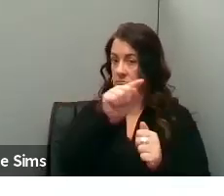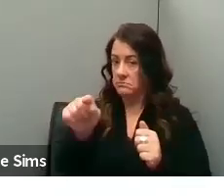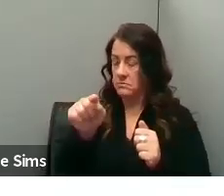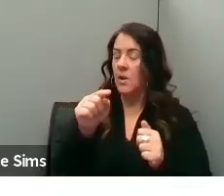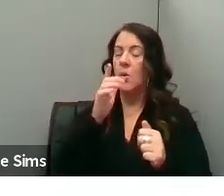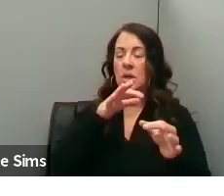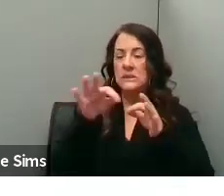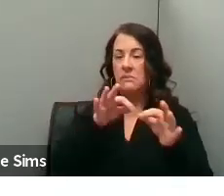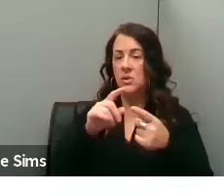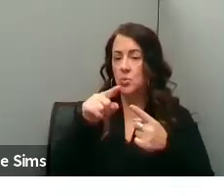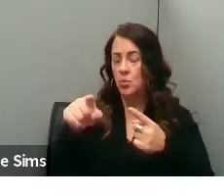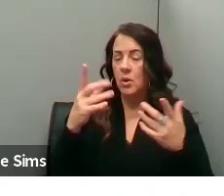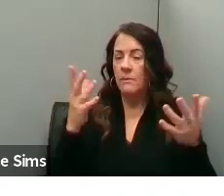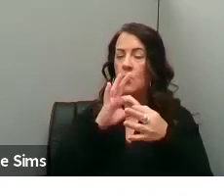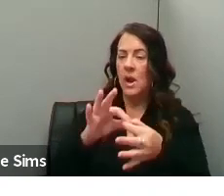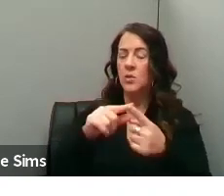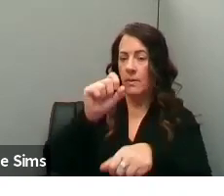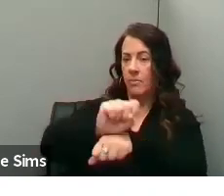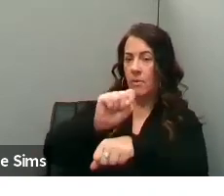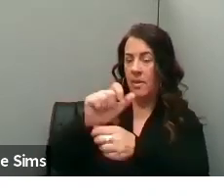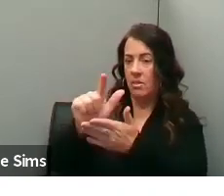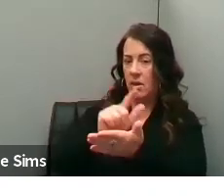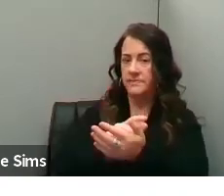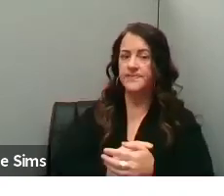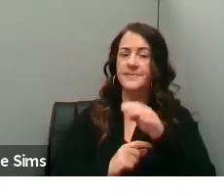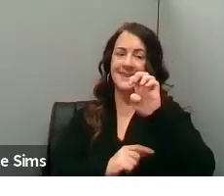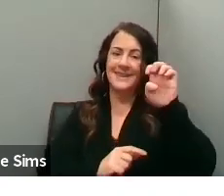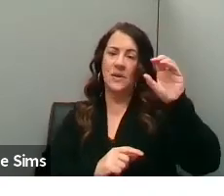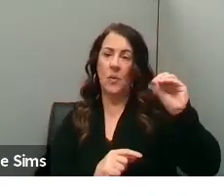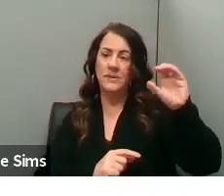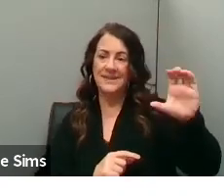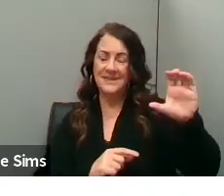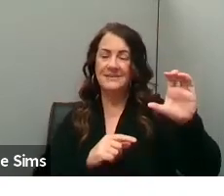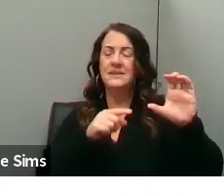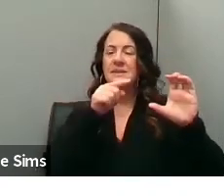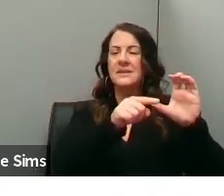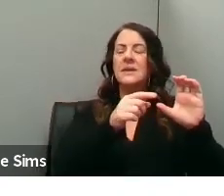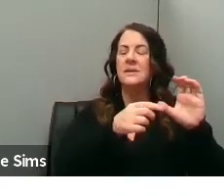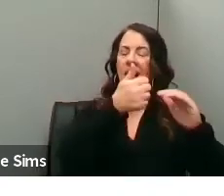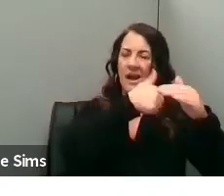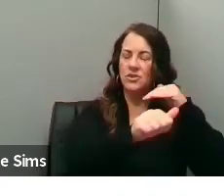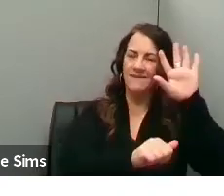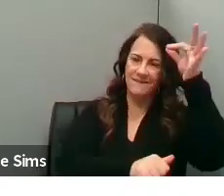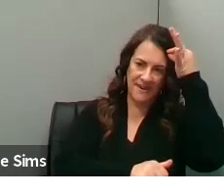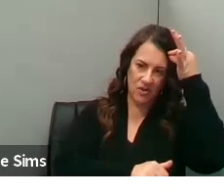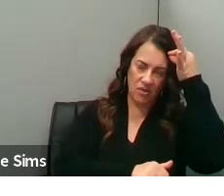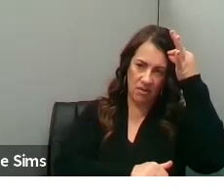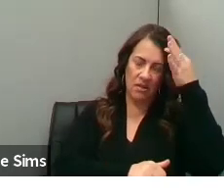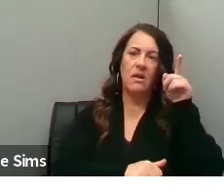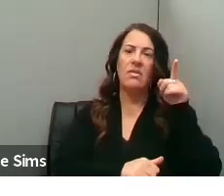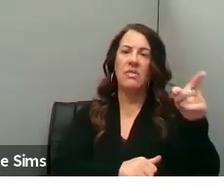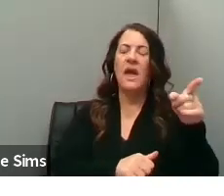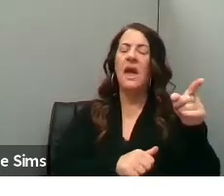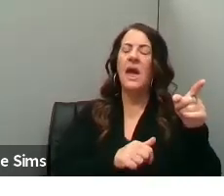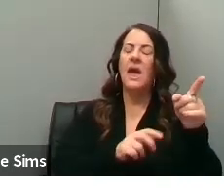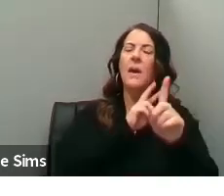laws. The EEOC, the Equal Employment Opportunity Commission, is the federal agency that administers and enforces